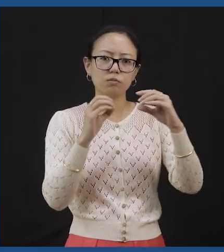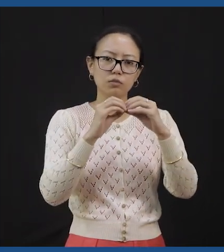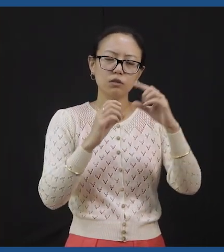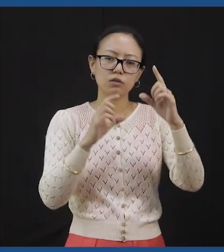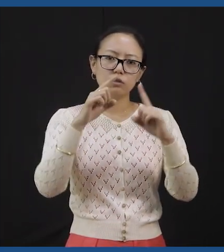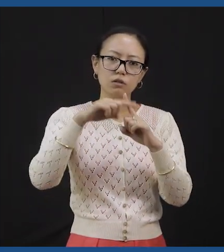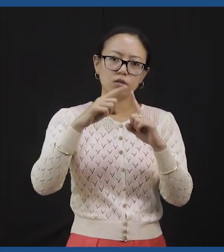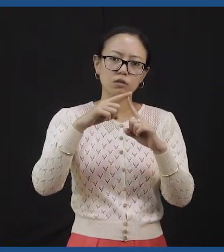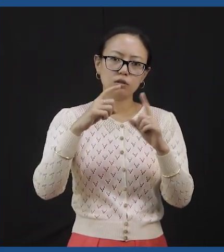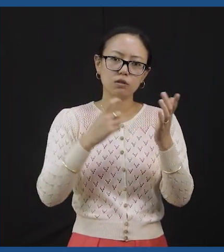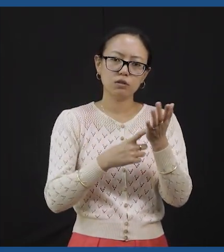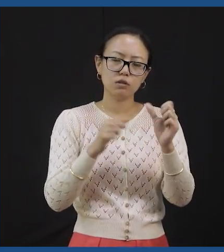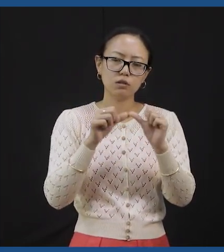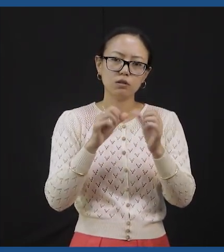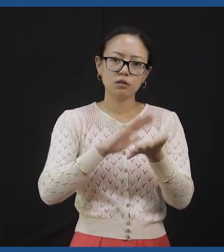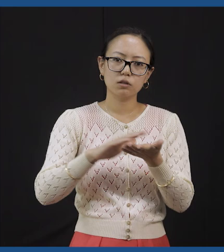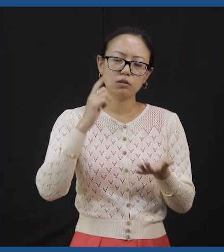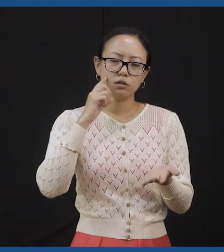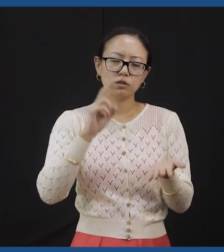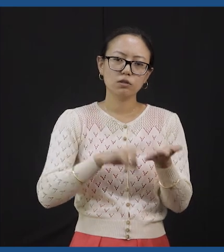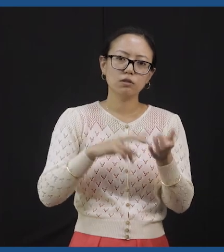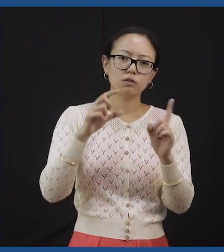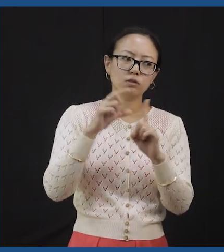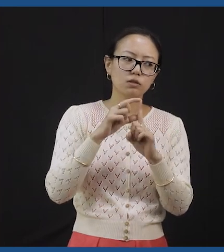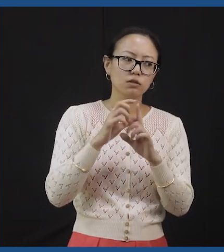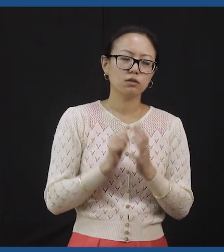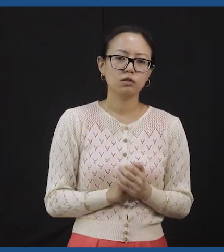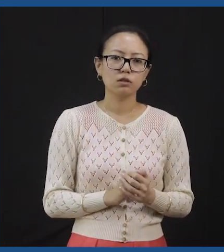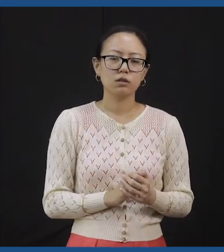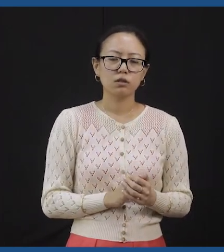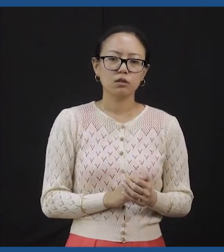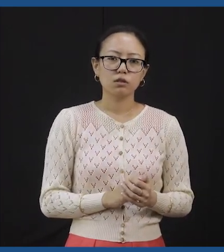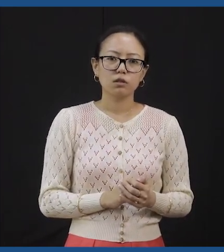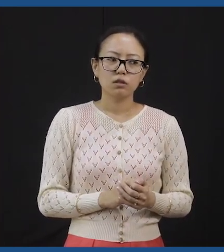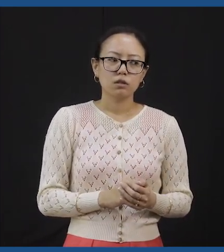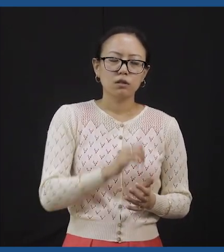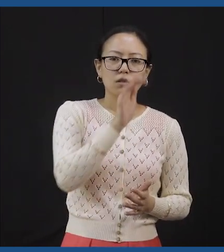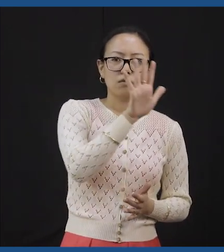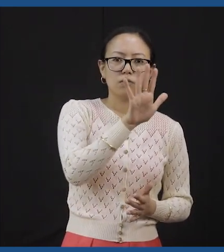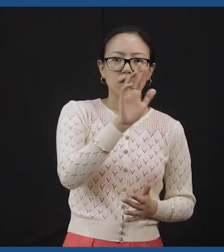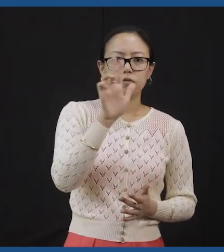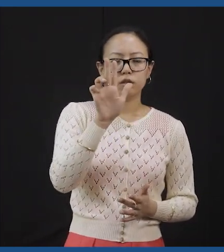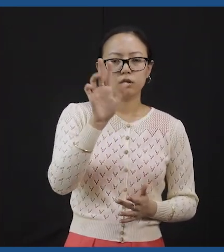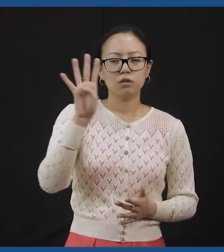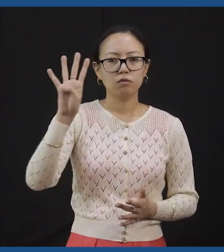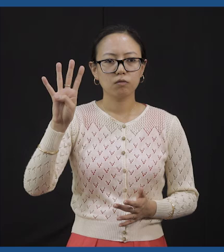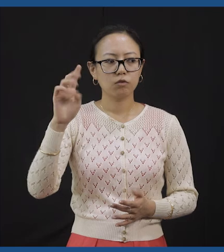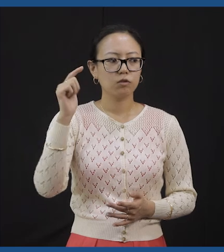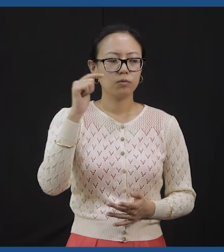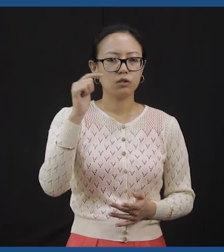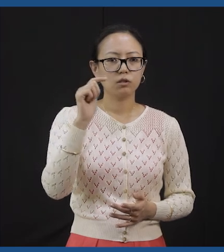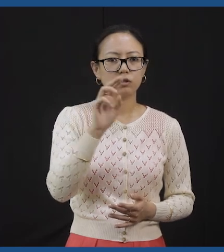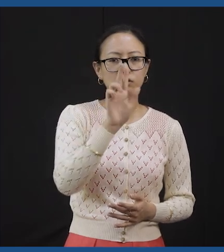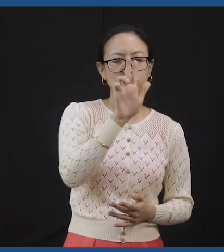difference. So here, we will first subtract 584 from 321. You got the